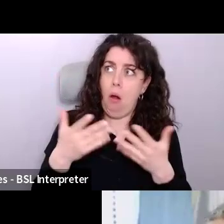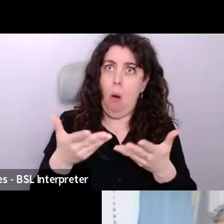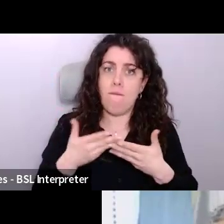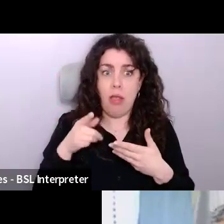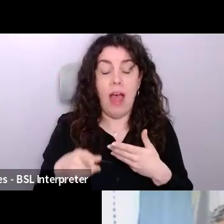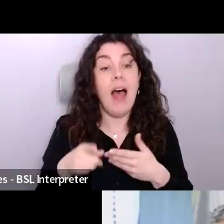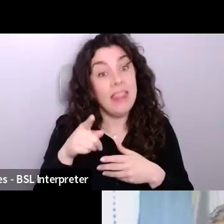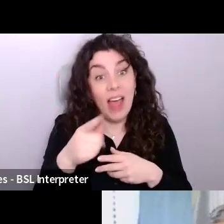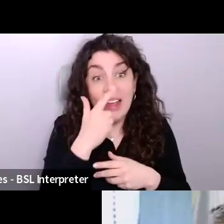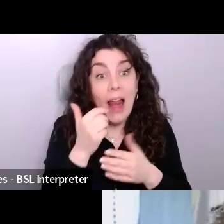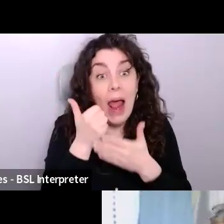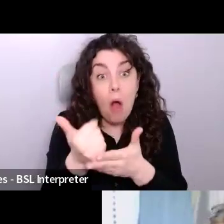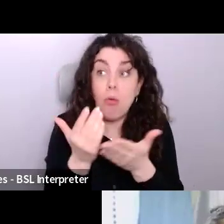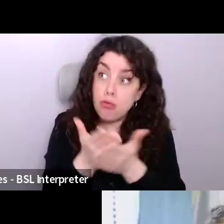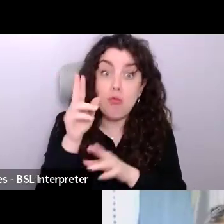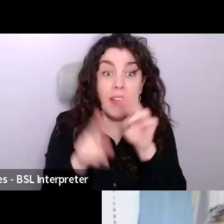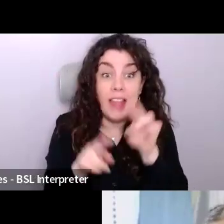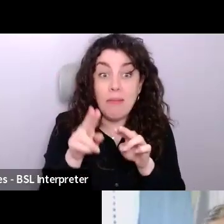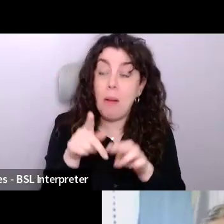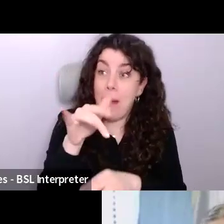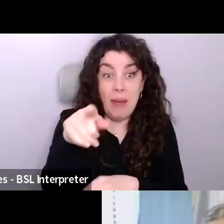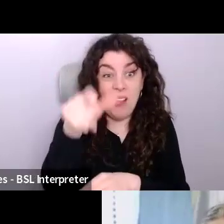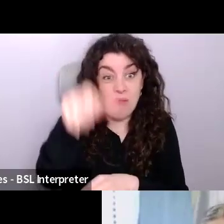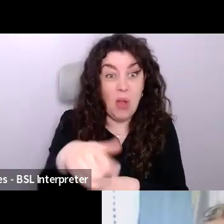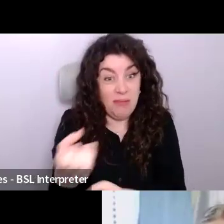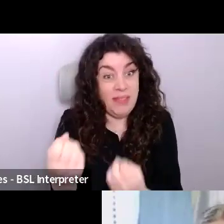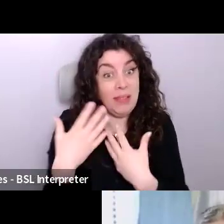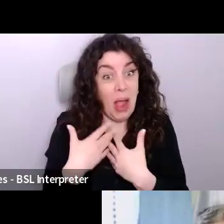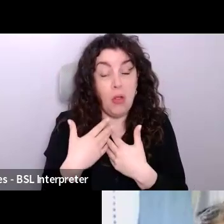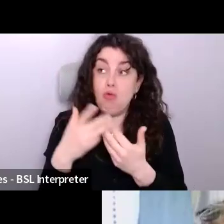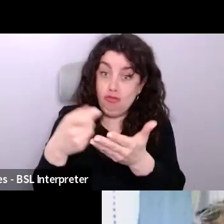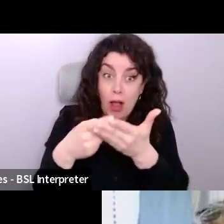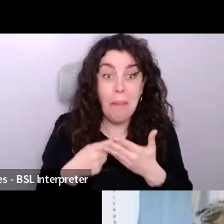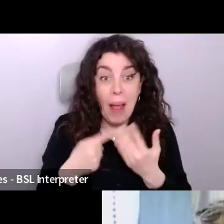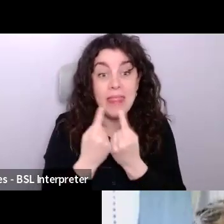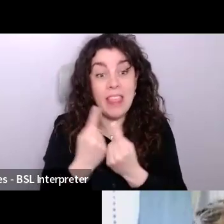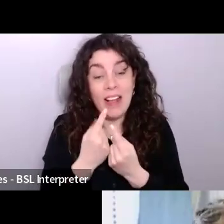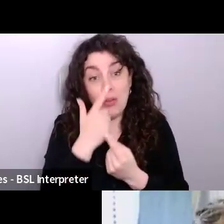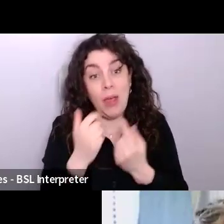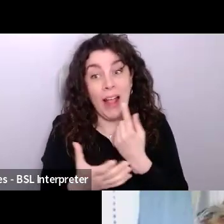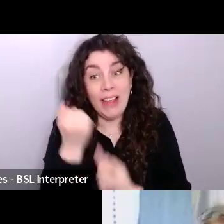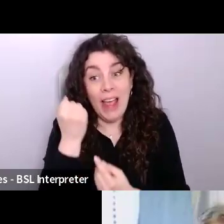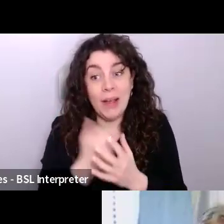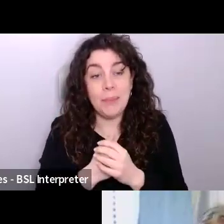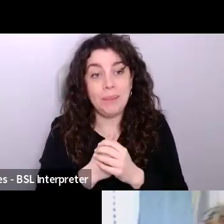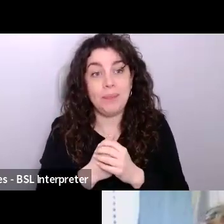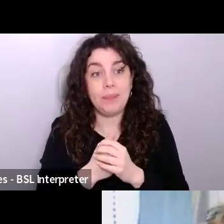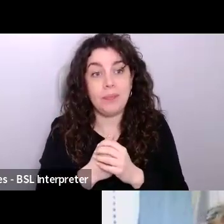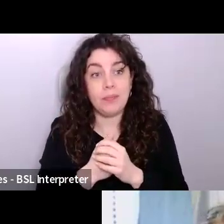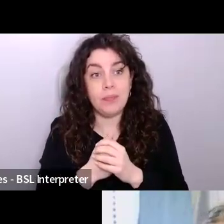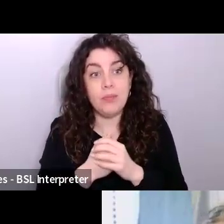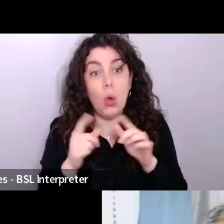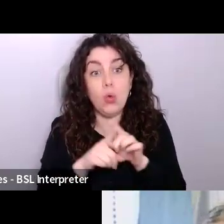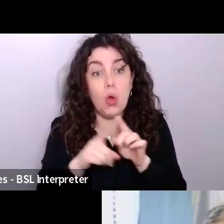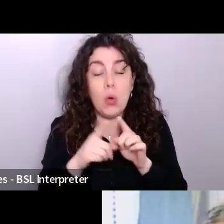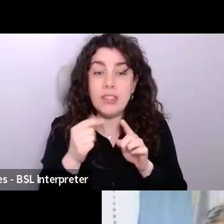ideas for what might help. The assessor might just straight up tell you and recommend things for your grant. And as well as I have some